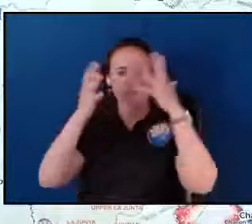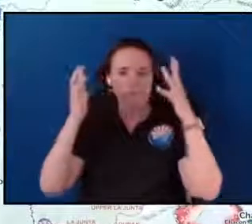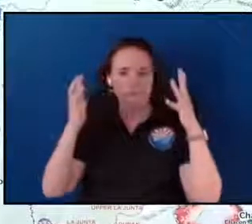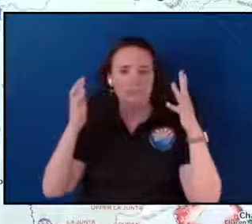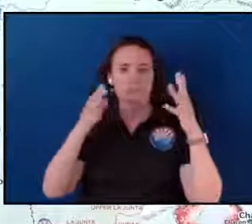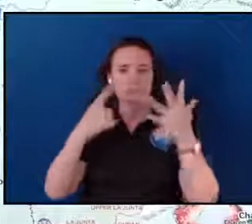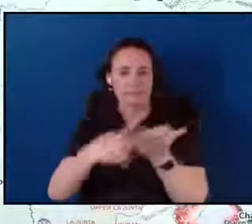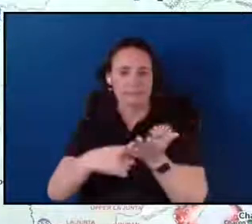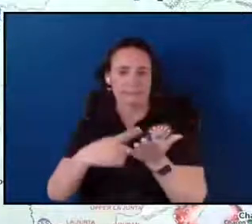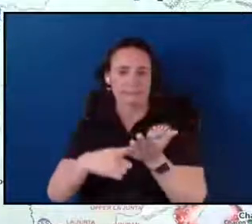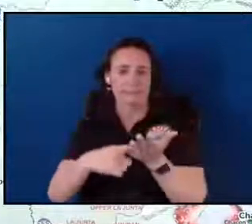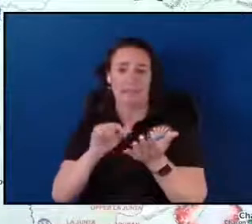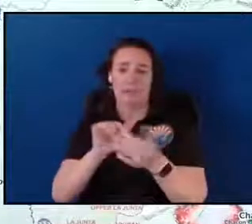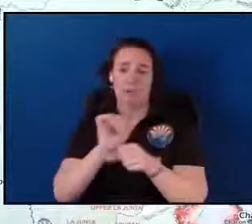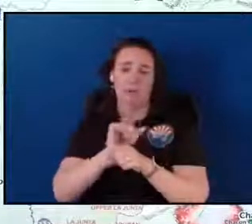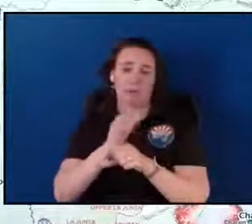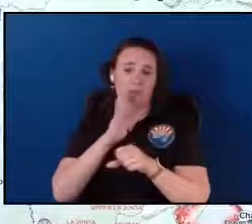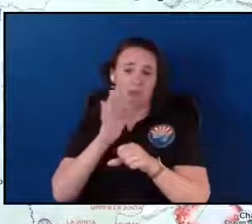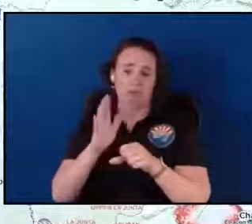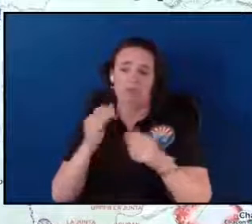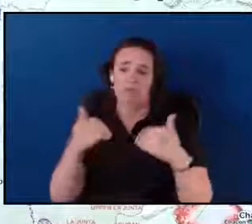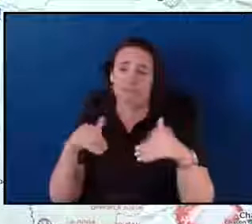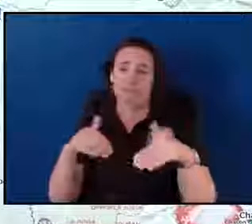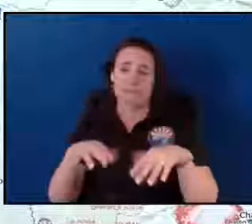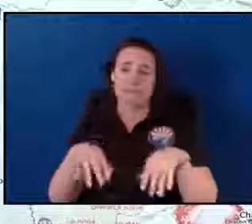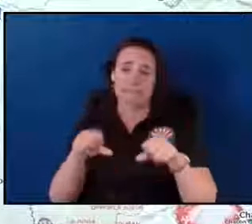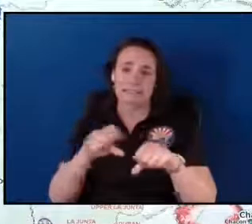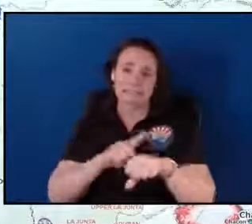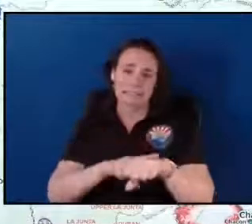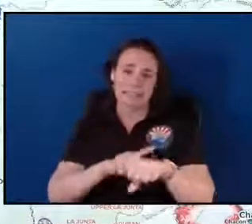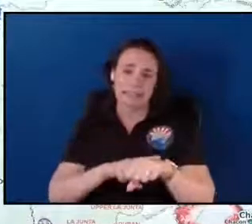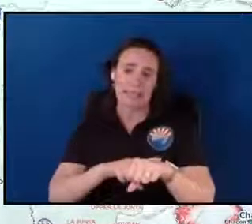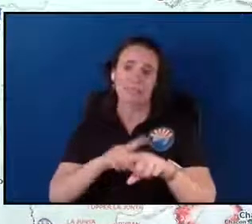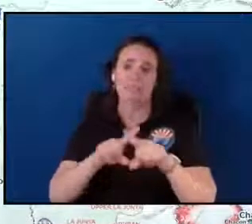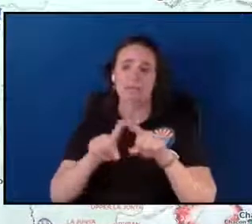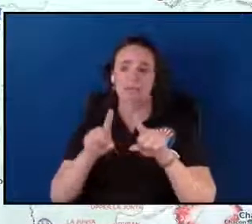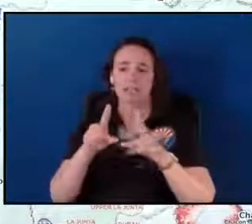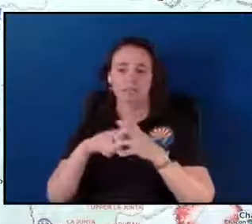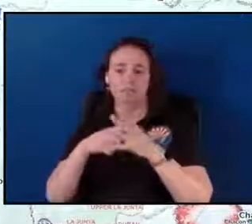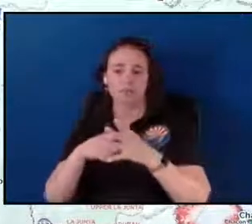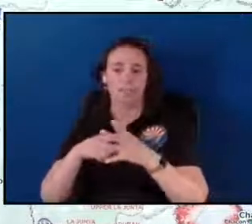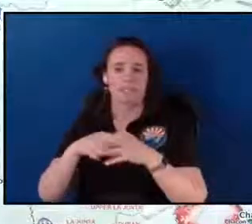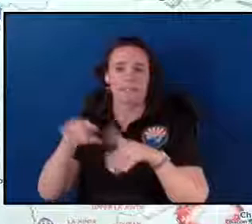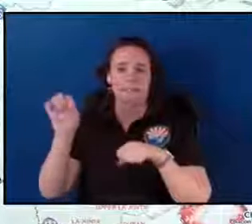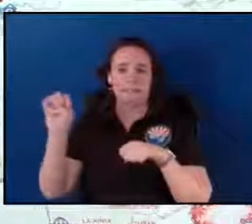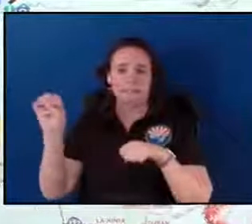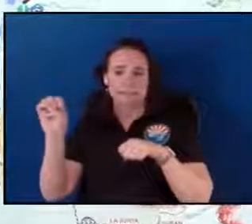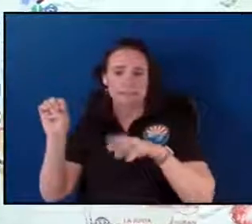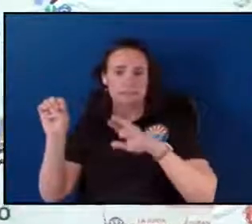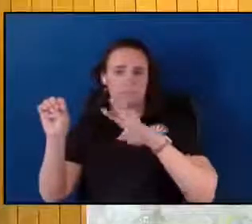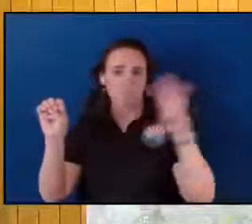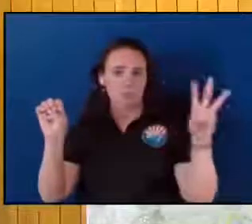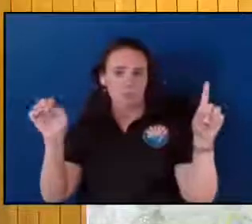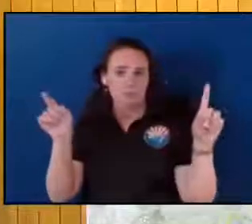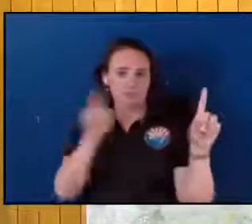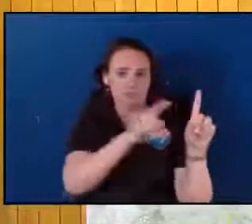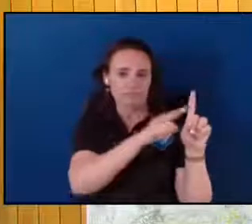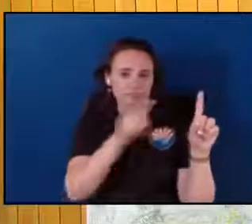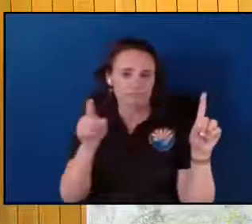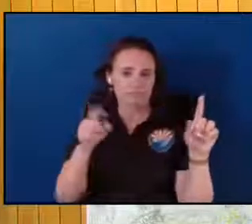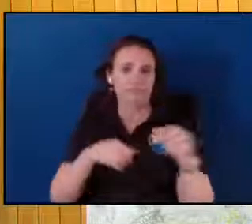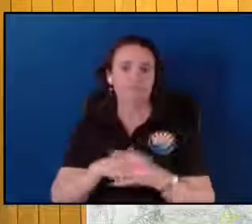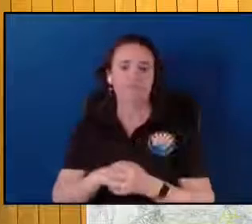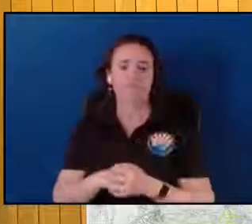while, actually, but it's continuing from east to west along that ridge system. So with that, we'll go to the map and talk about the rest